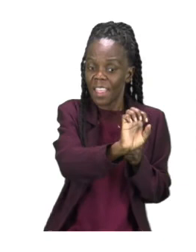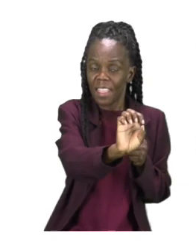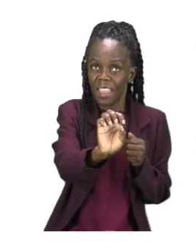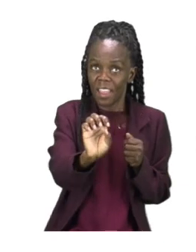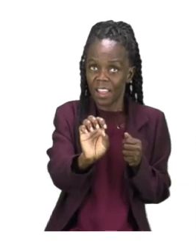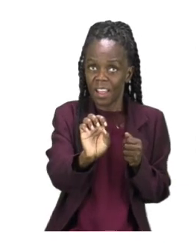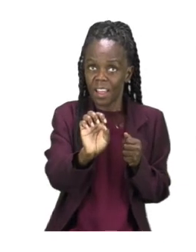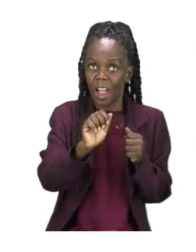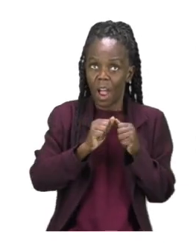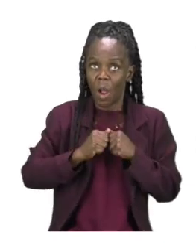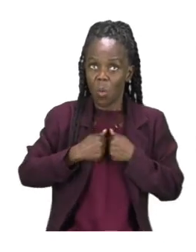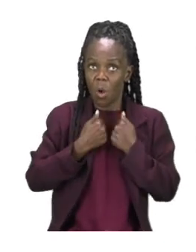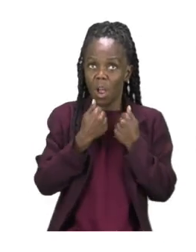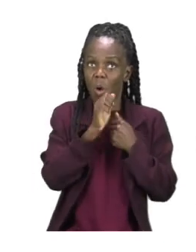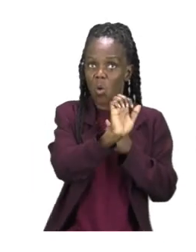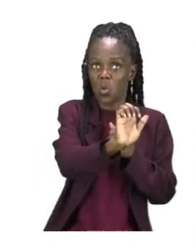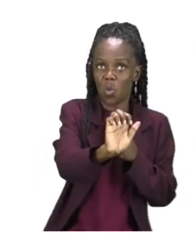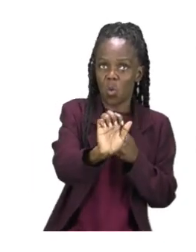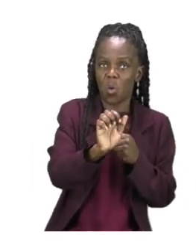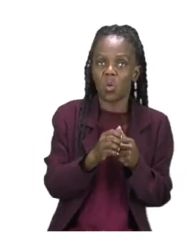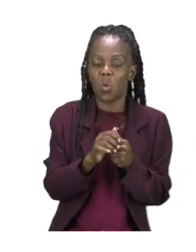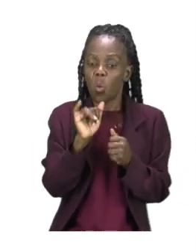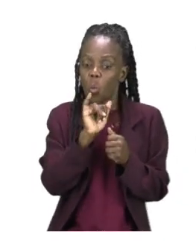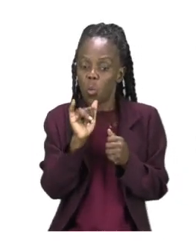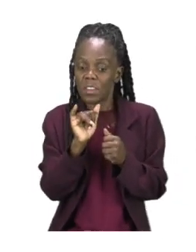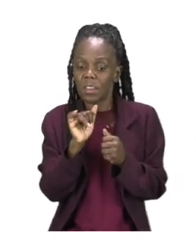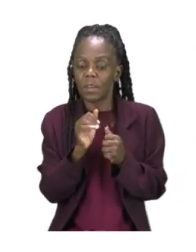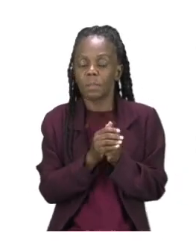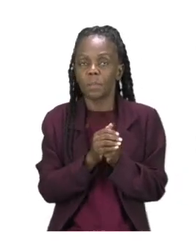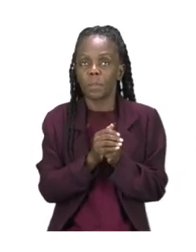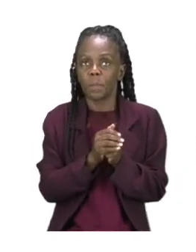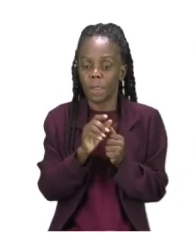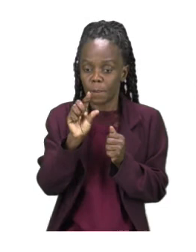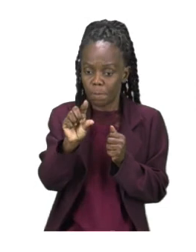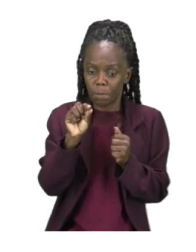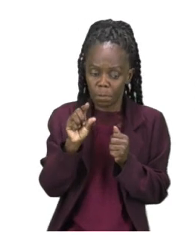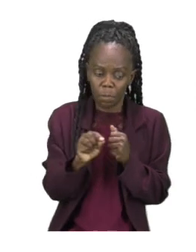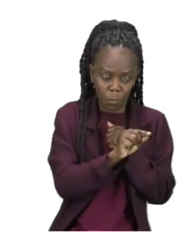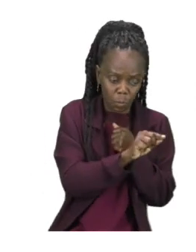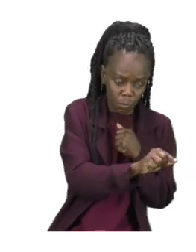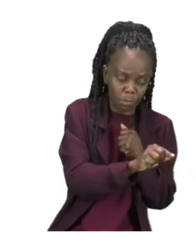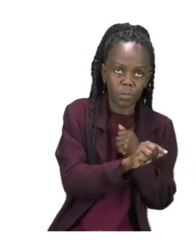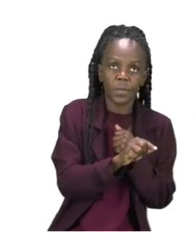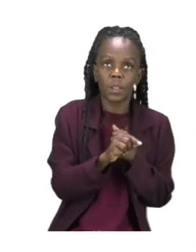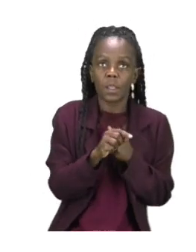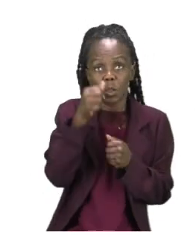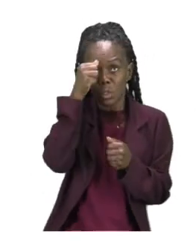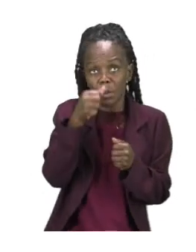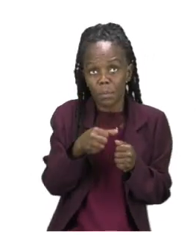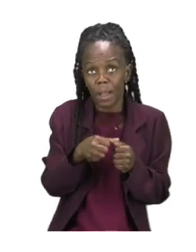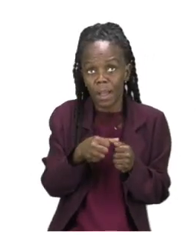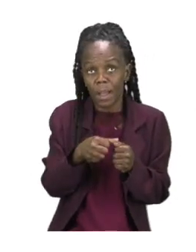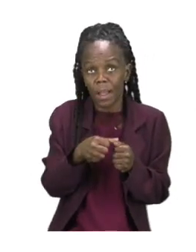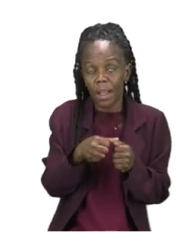our, or your? Remember, we have they have a